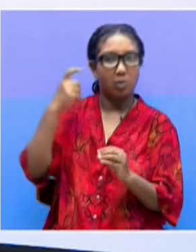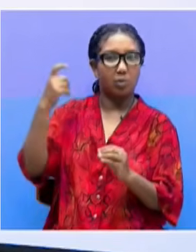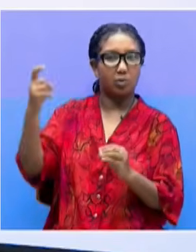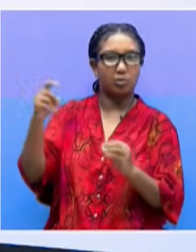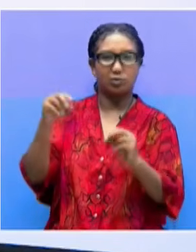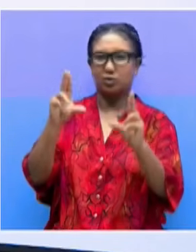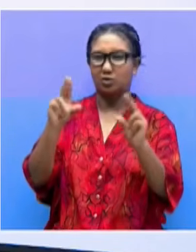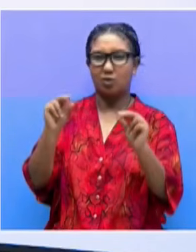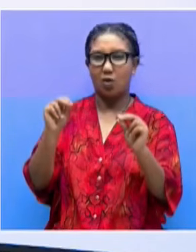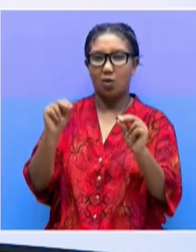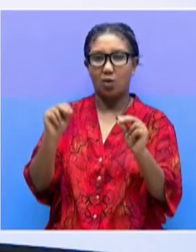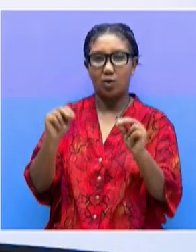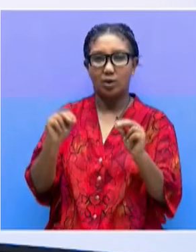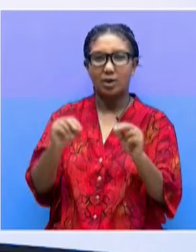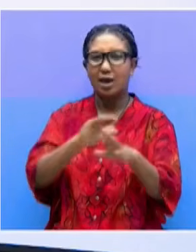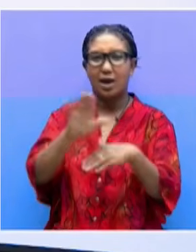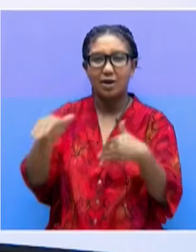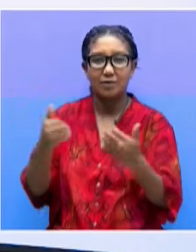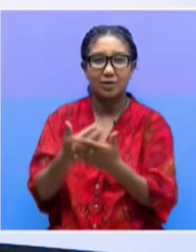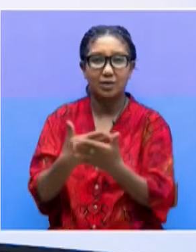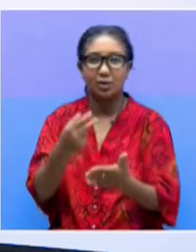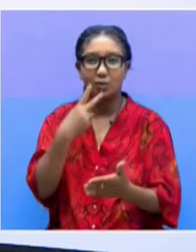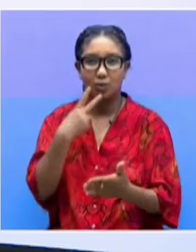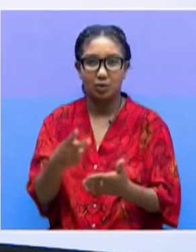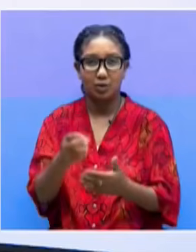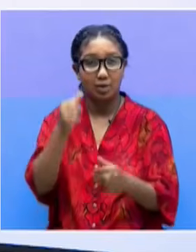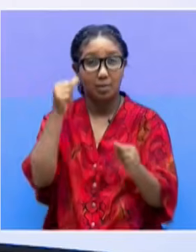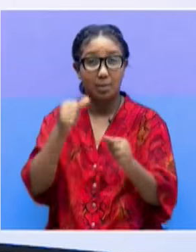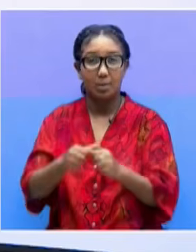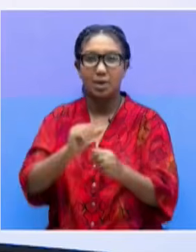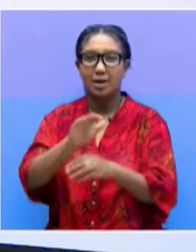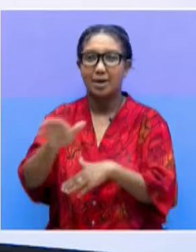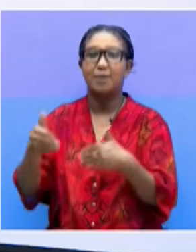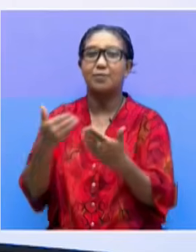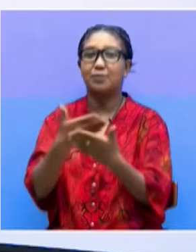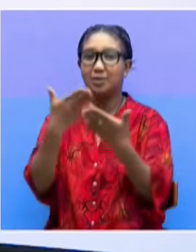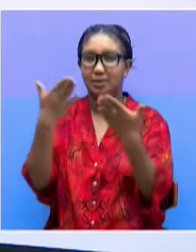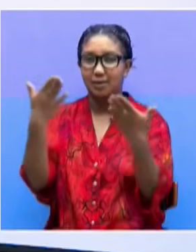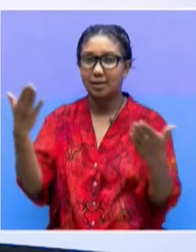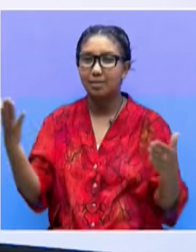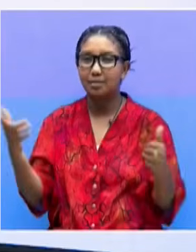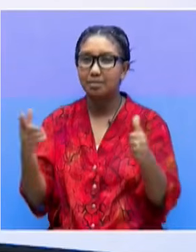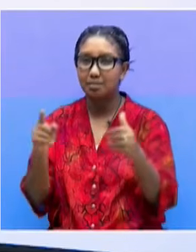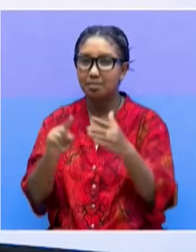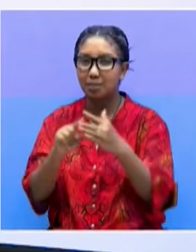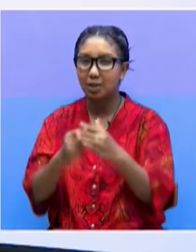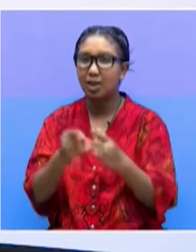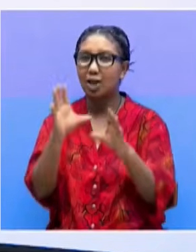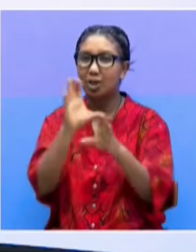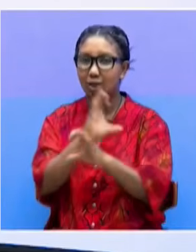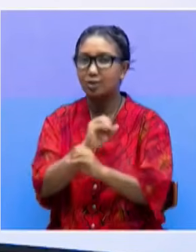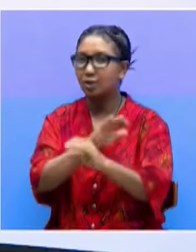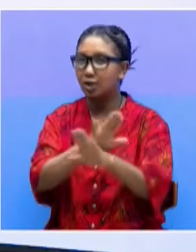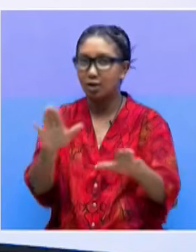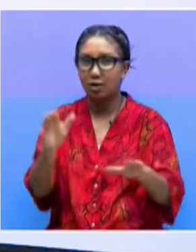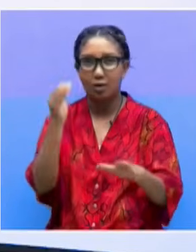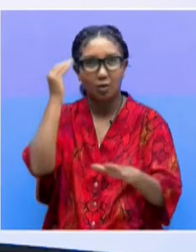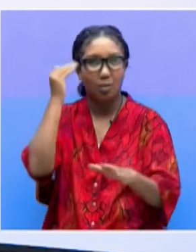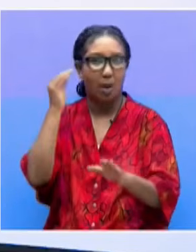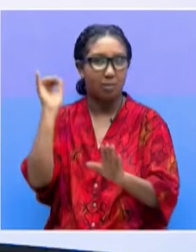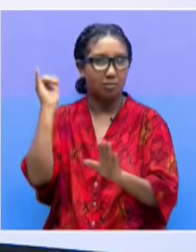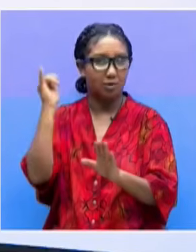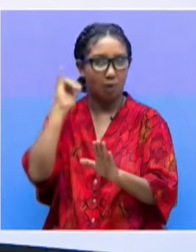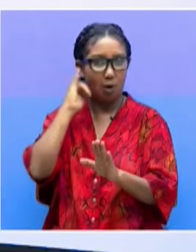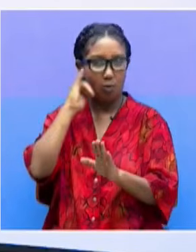to happen. Everything, look, remember this. Everything begins and ends here in your mind.